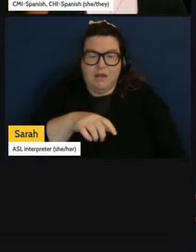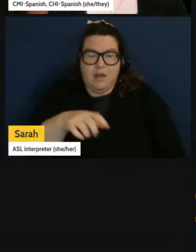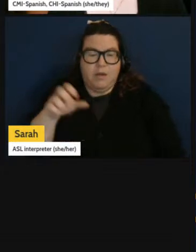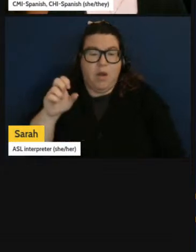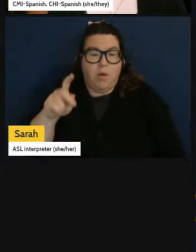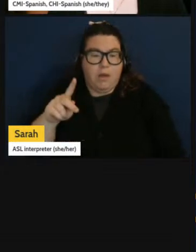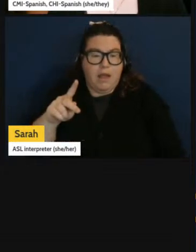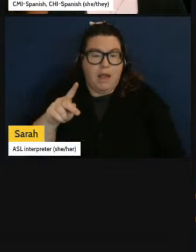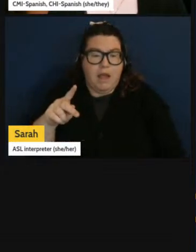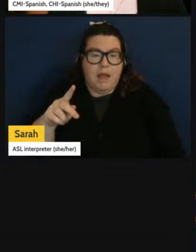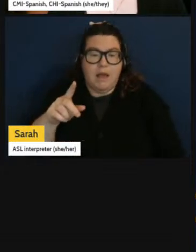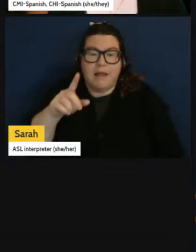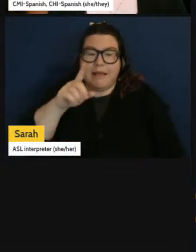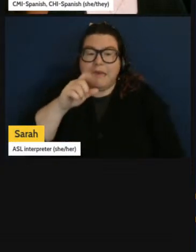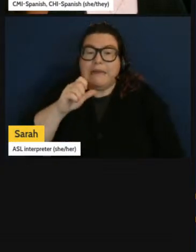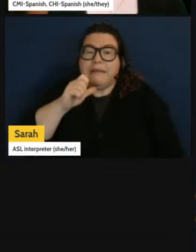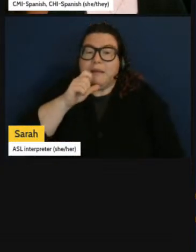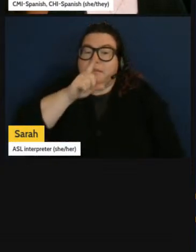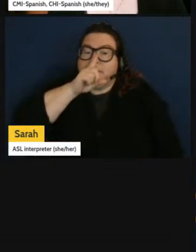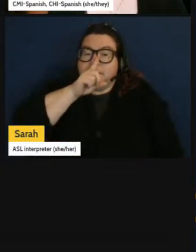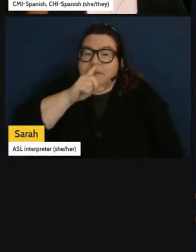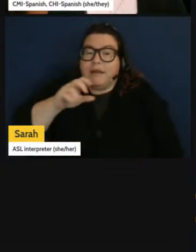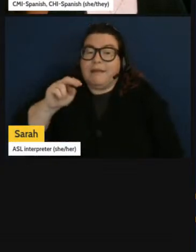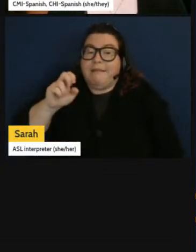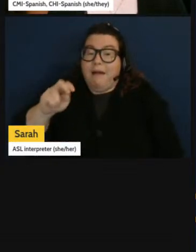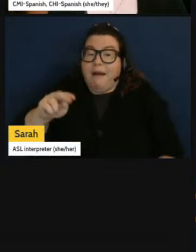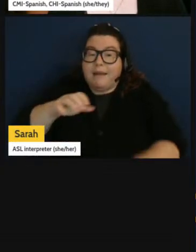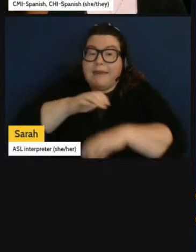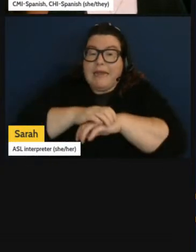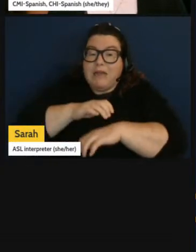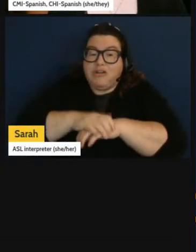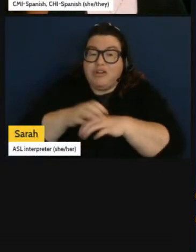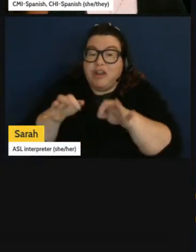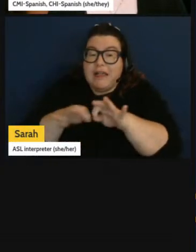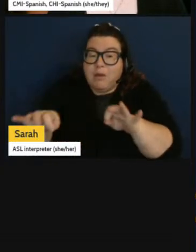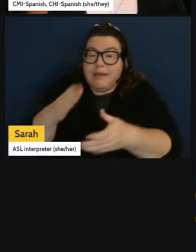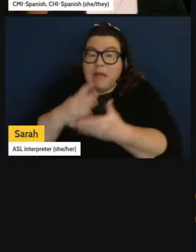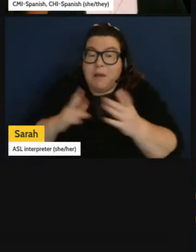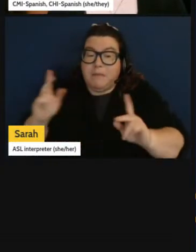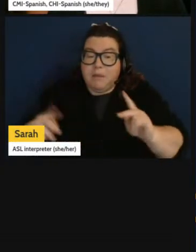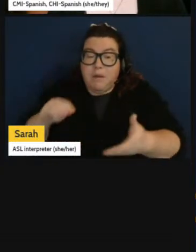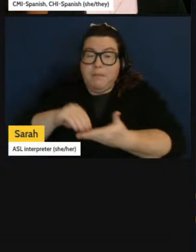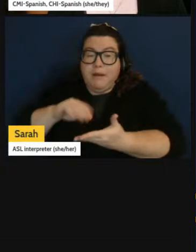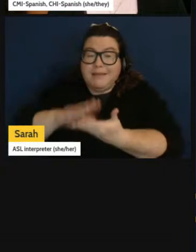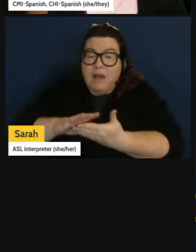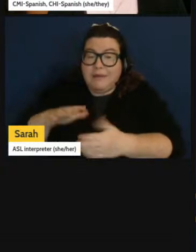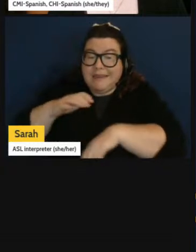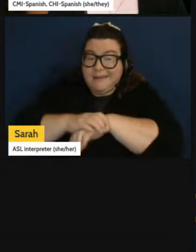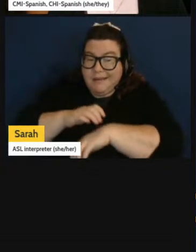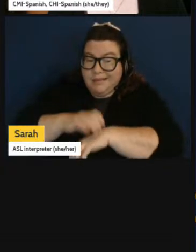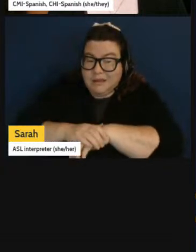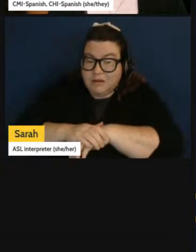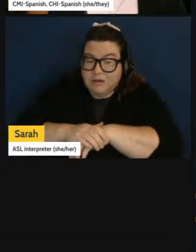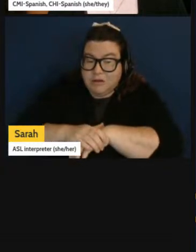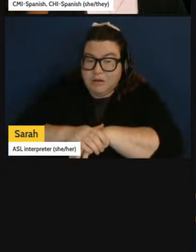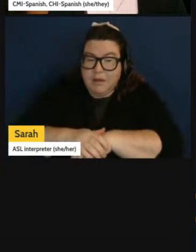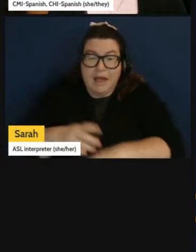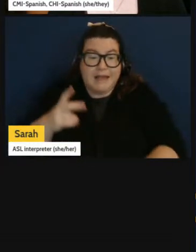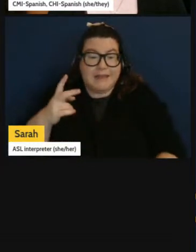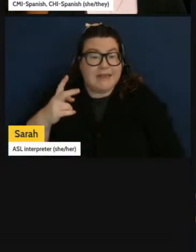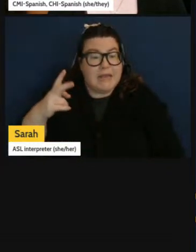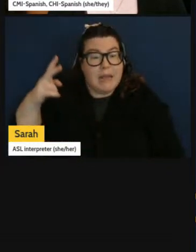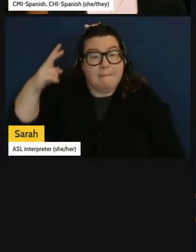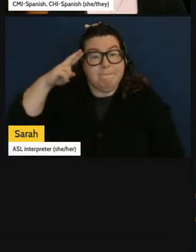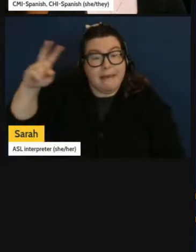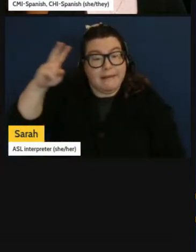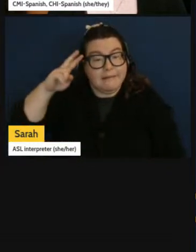said non-English languages, and some people put English. Okay. I see Mexican Sign